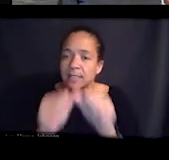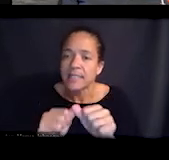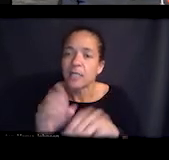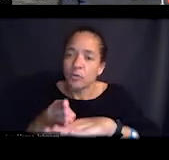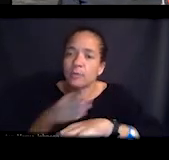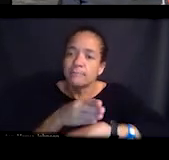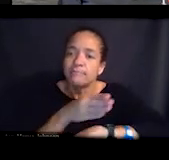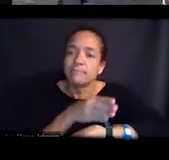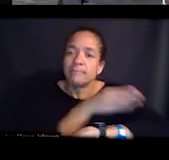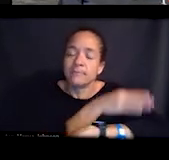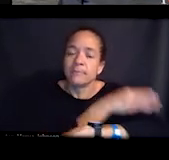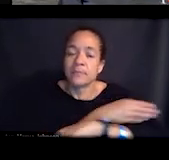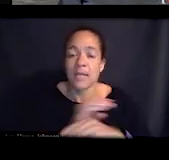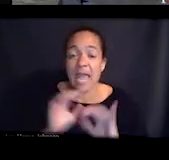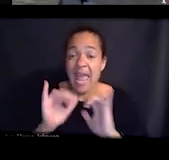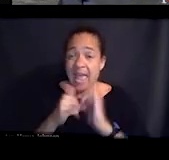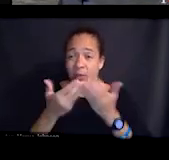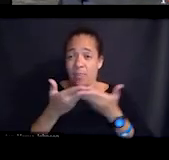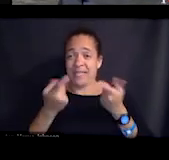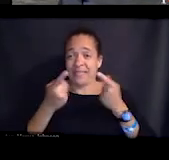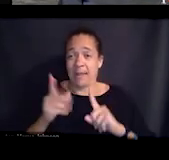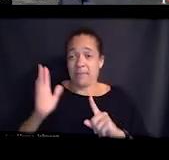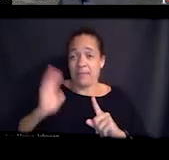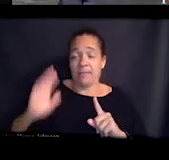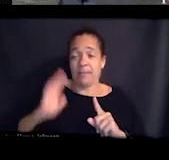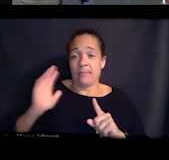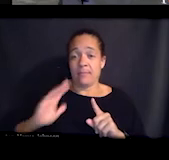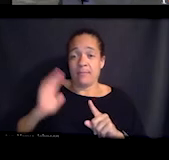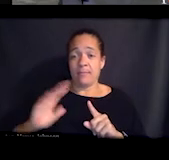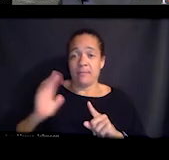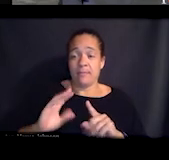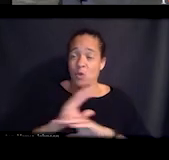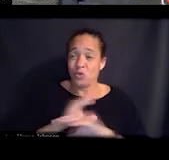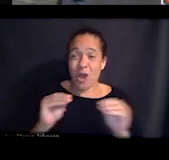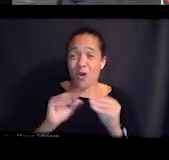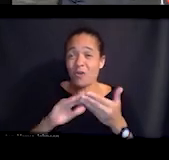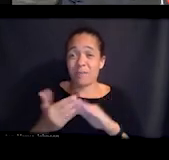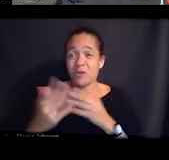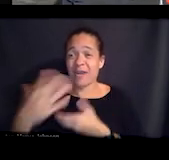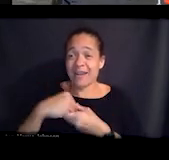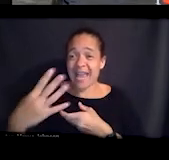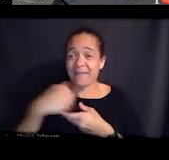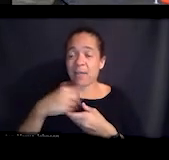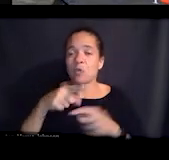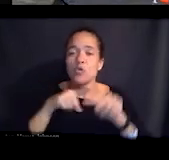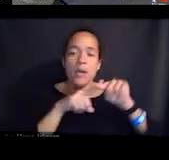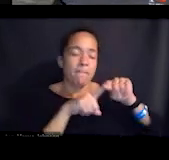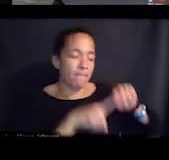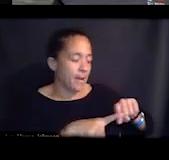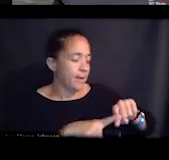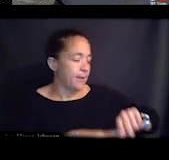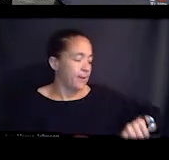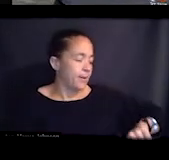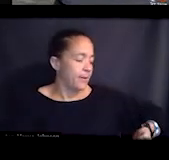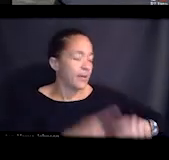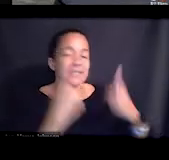way things happened before, without community engagement, you're relying on someone else to tell our